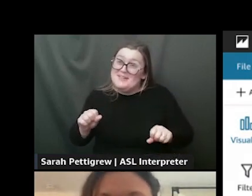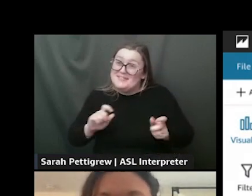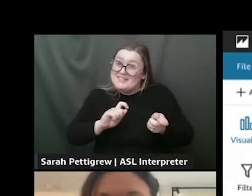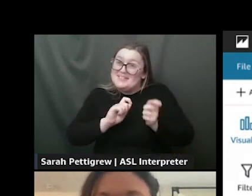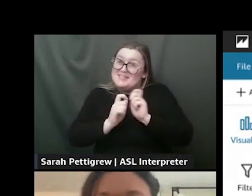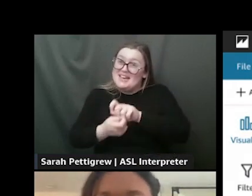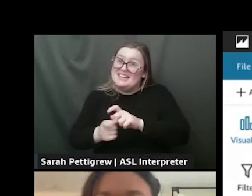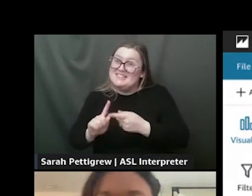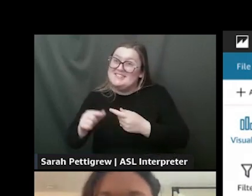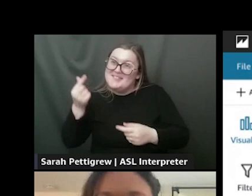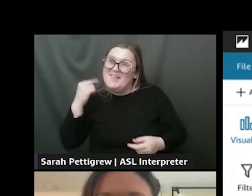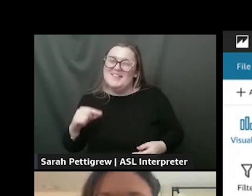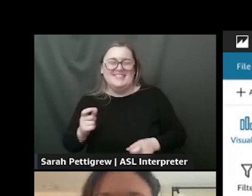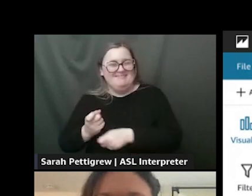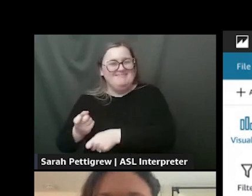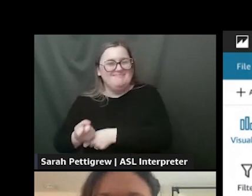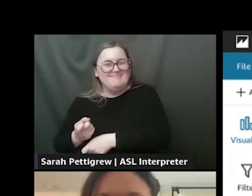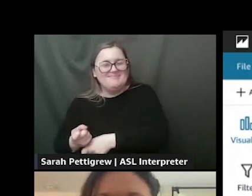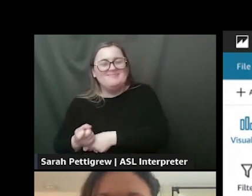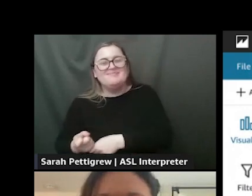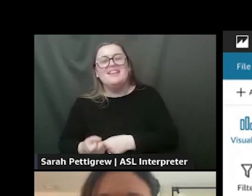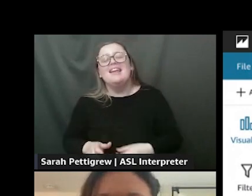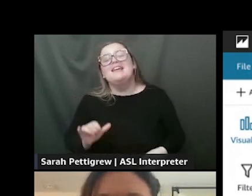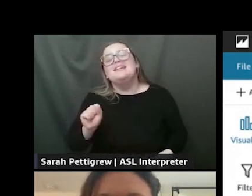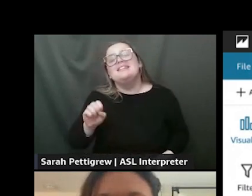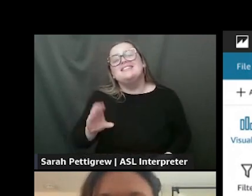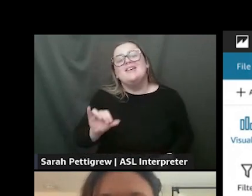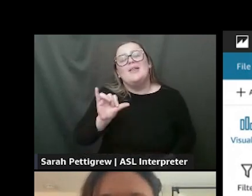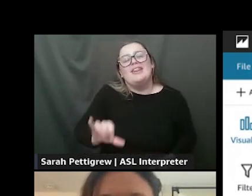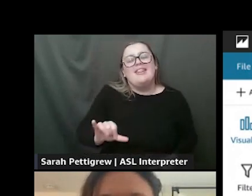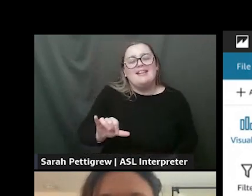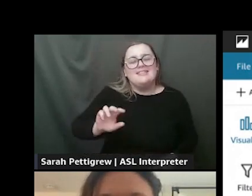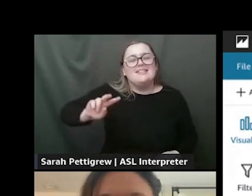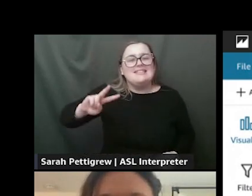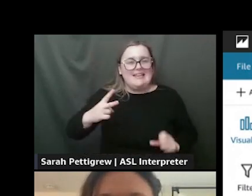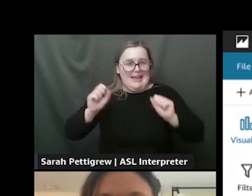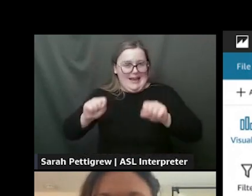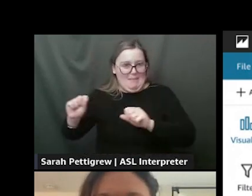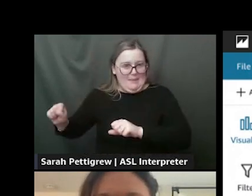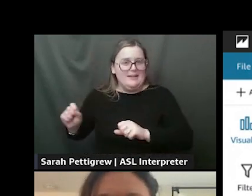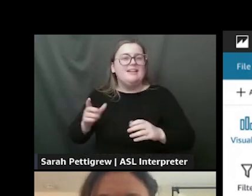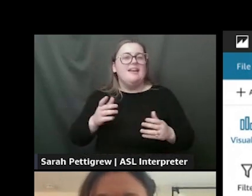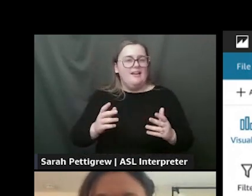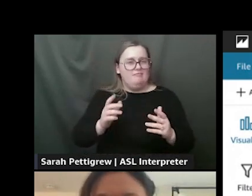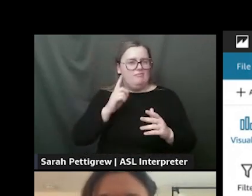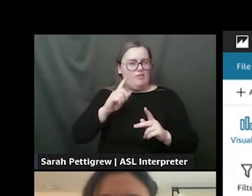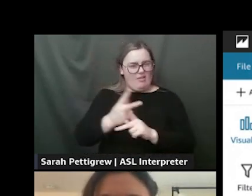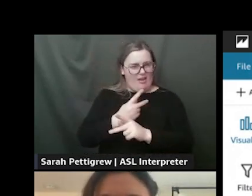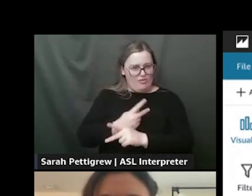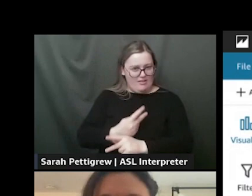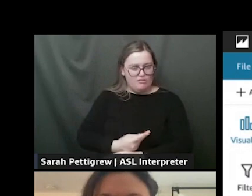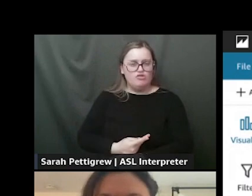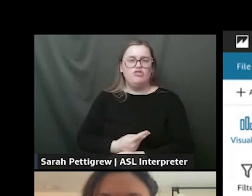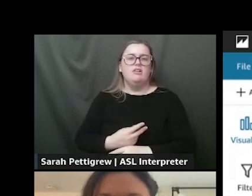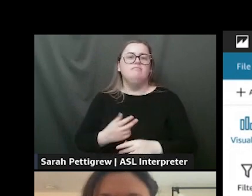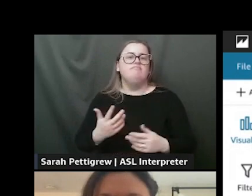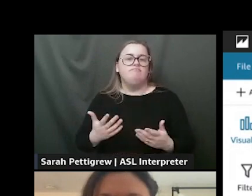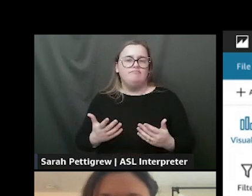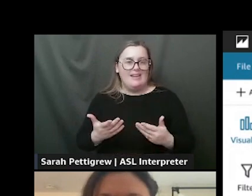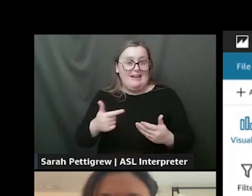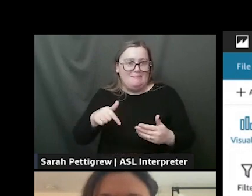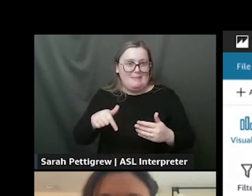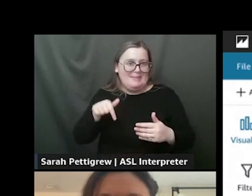Well, one more thing. So that was our second capability, was being able to generate that calculation. And then of course they build on each other so you can use